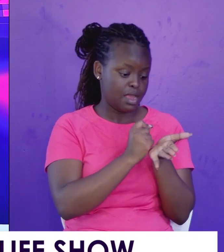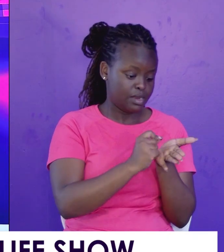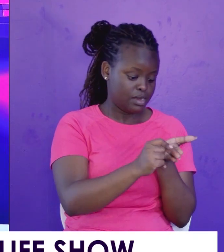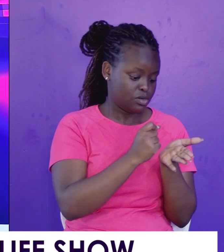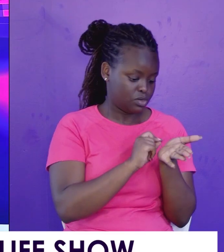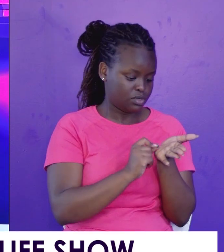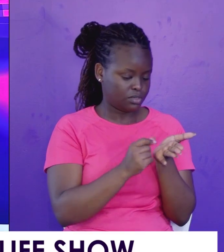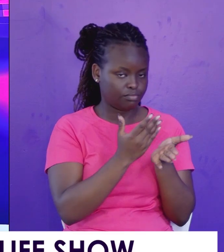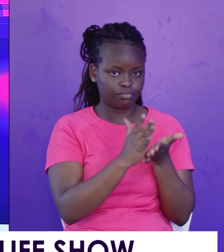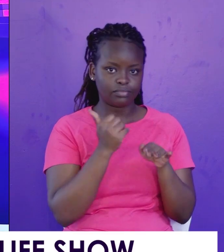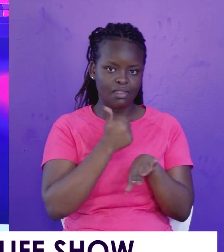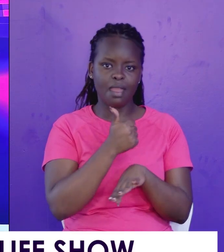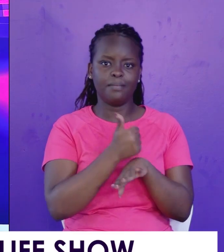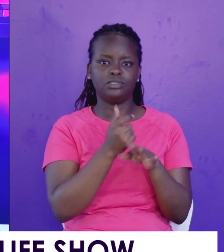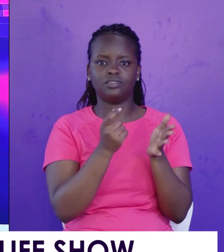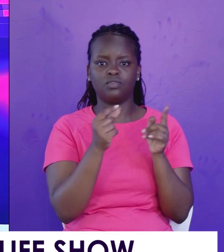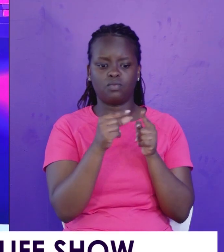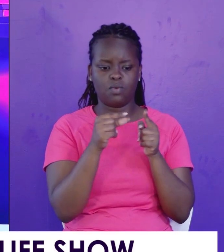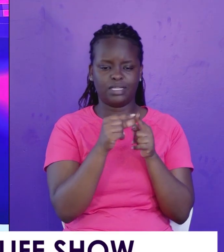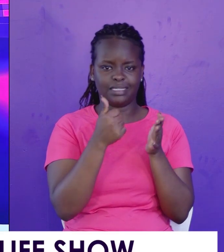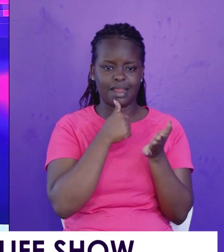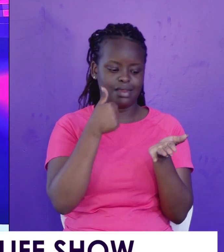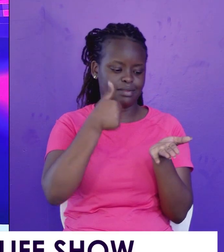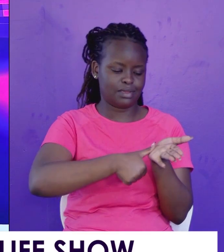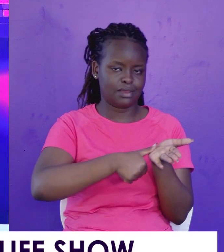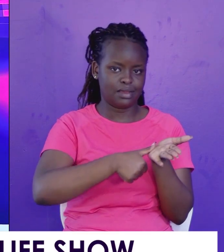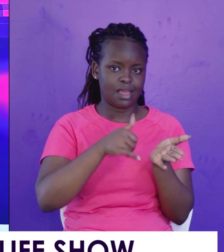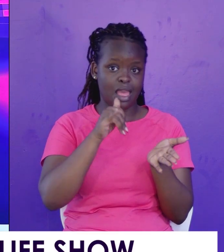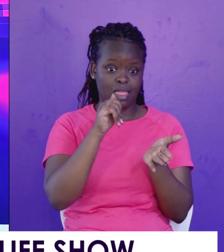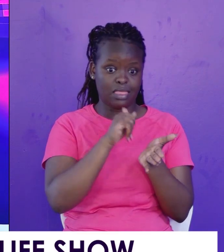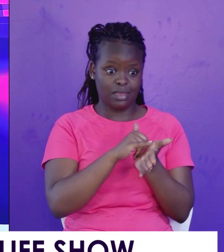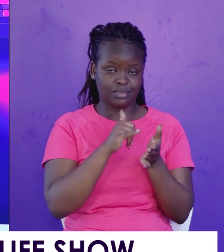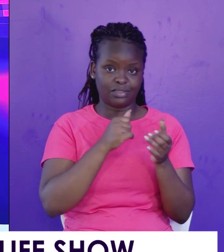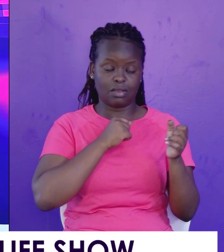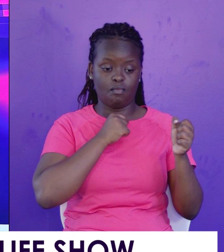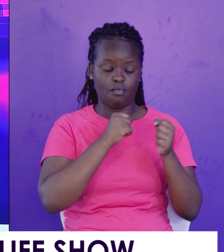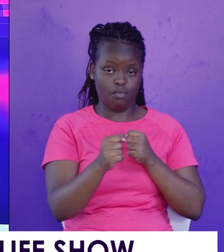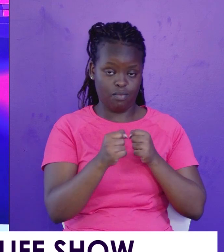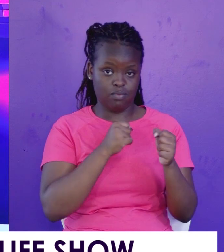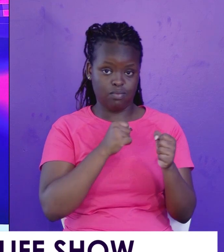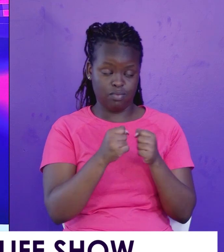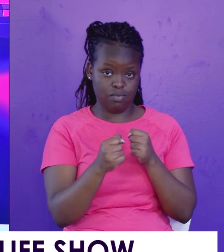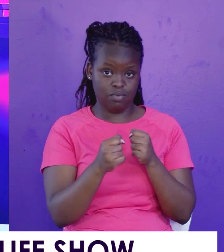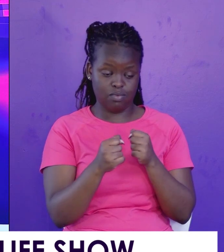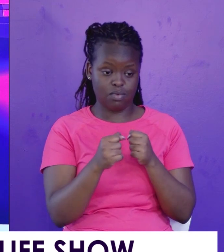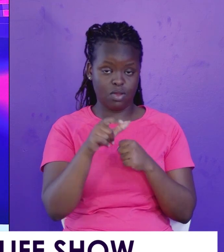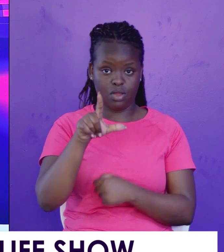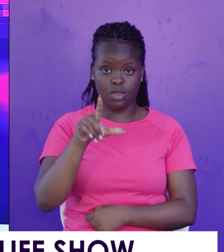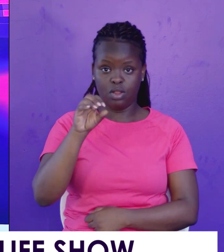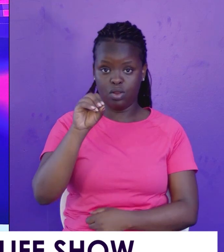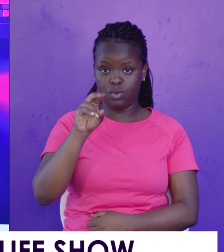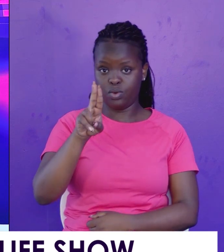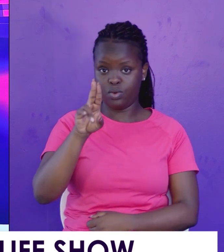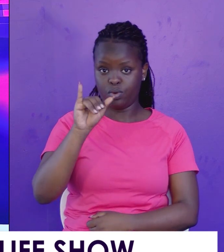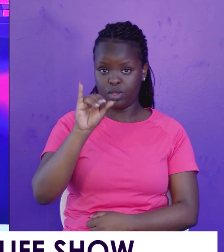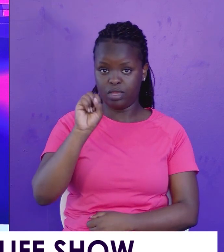some abusive words in a letter. Okay. That was a diplomatic row there. And so, Louis, I think this was Louis, I